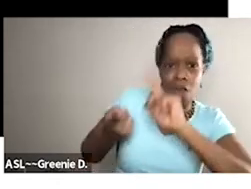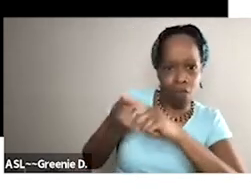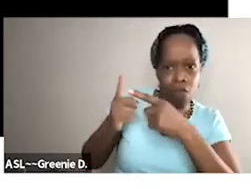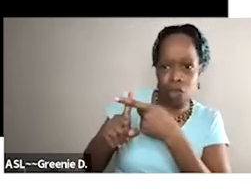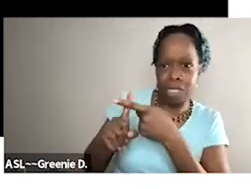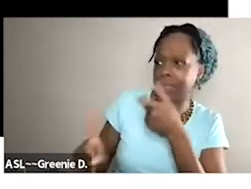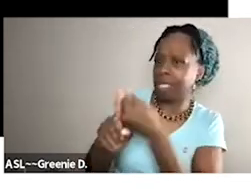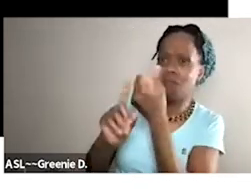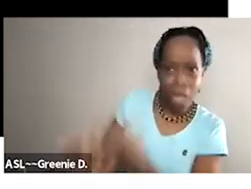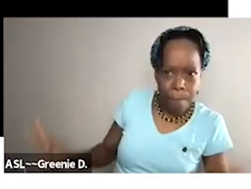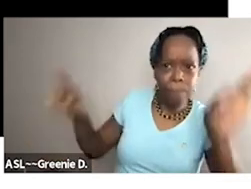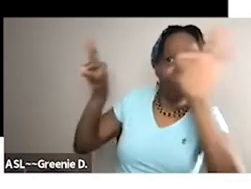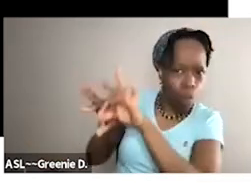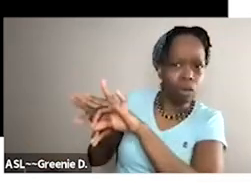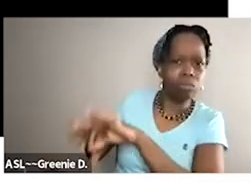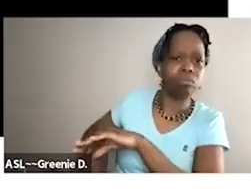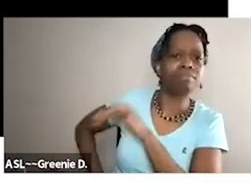important.